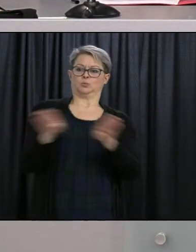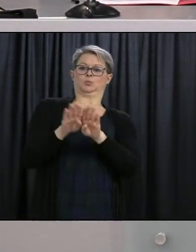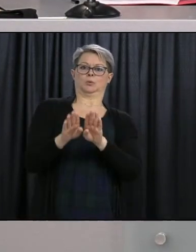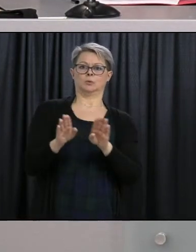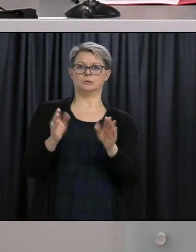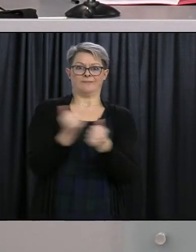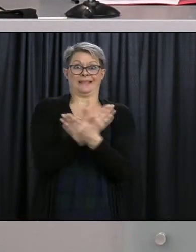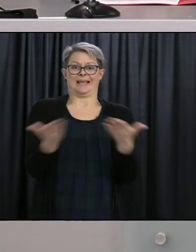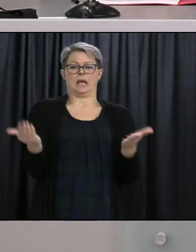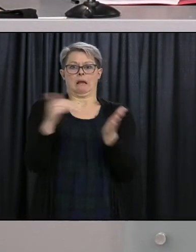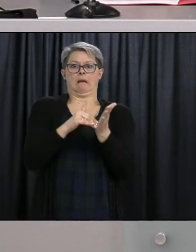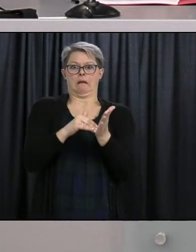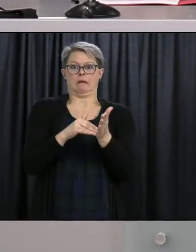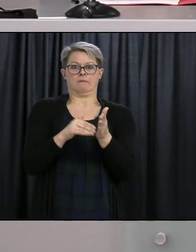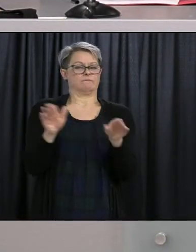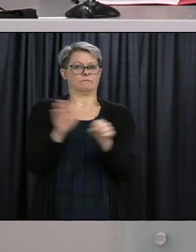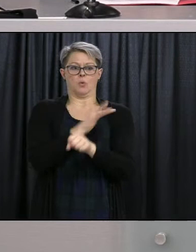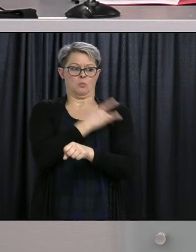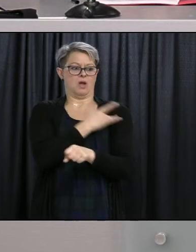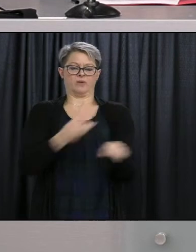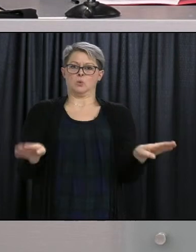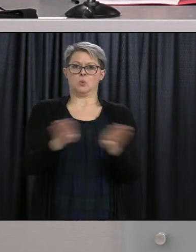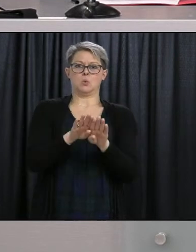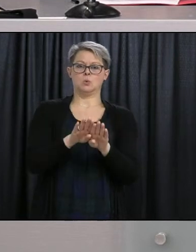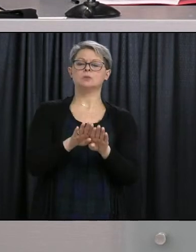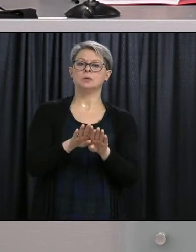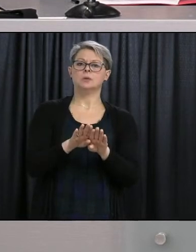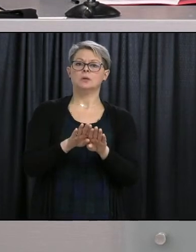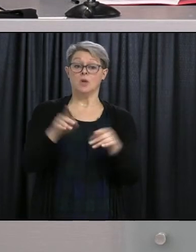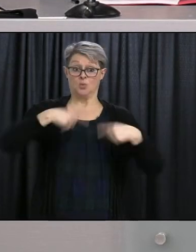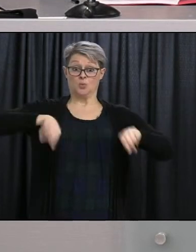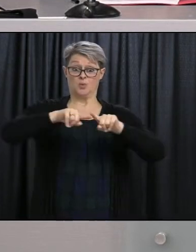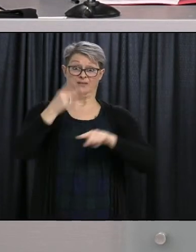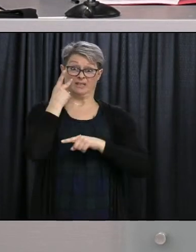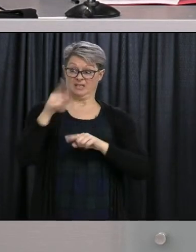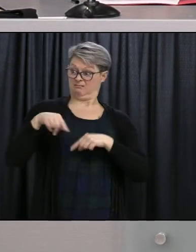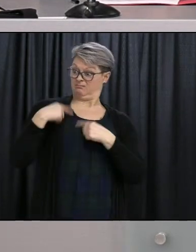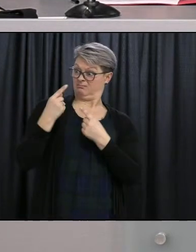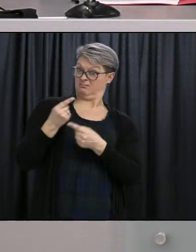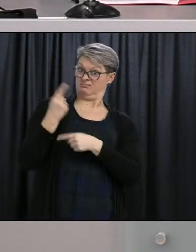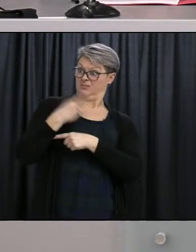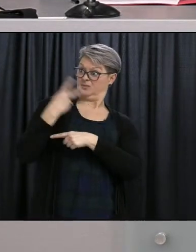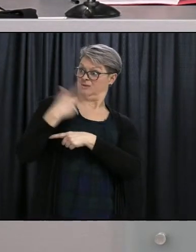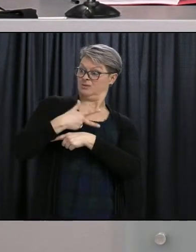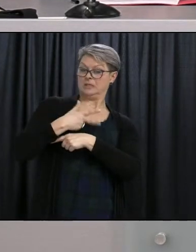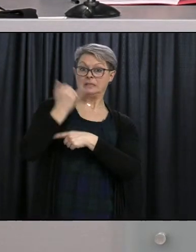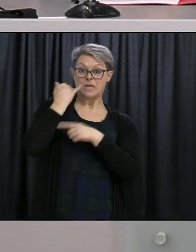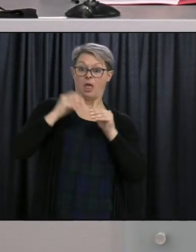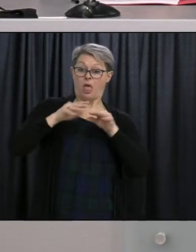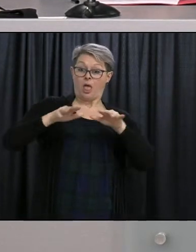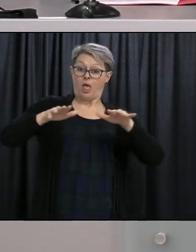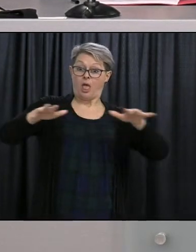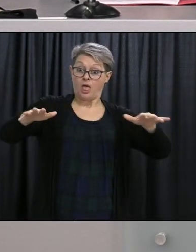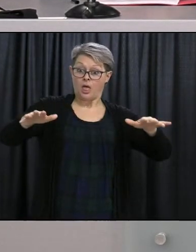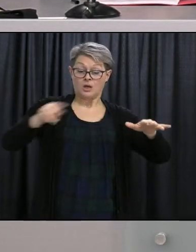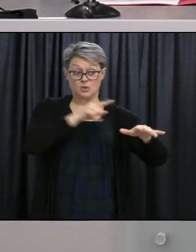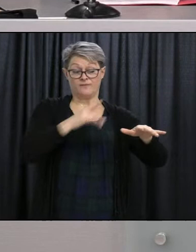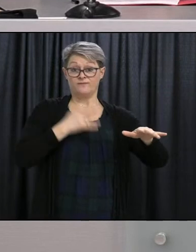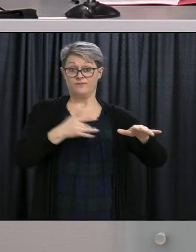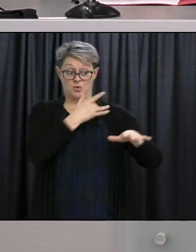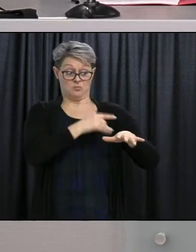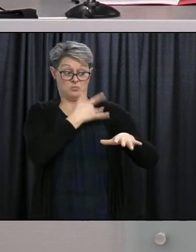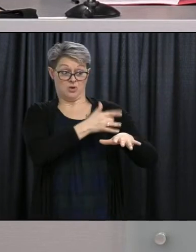Given the huge increase in cases that we've seen in the past few days, is that where we're headed? Is another lockdown